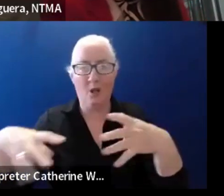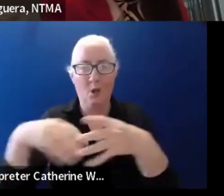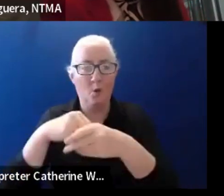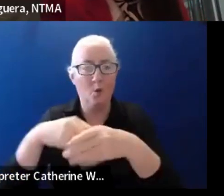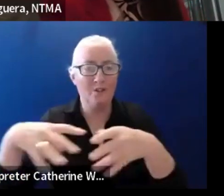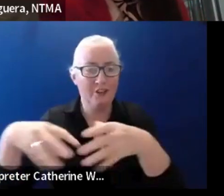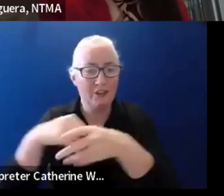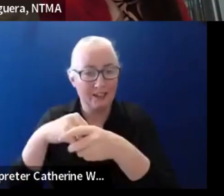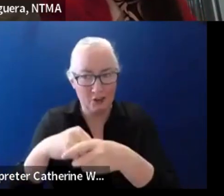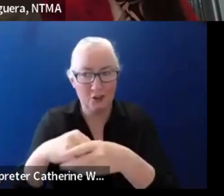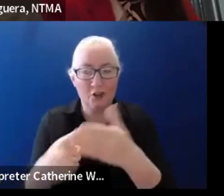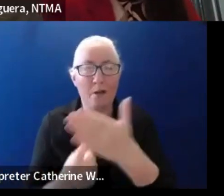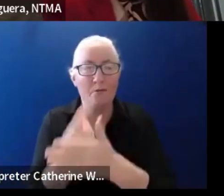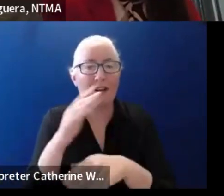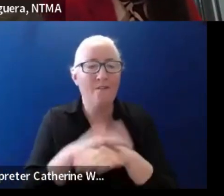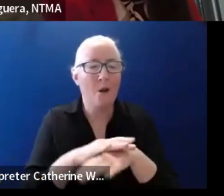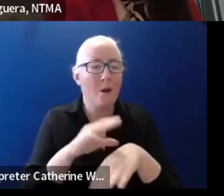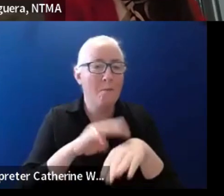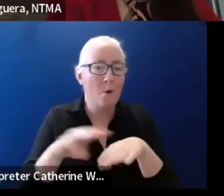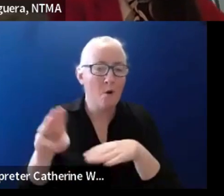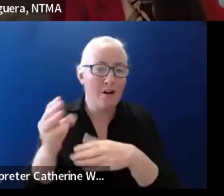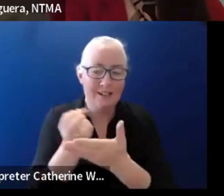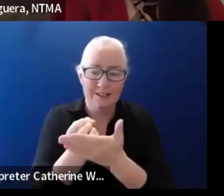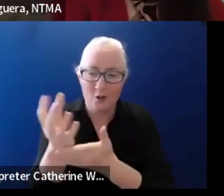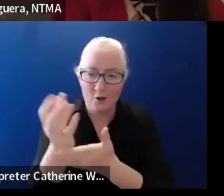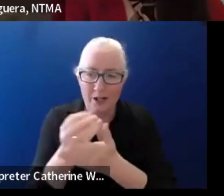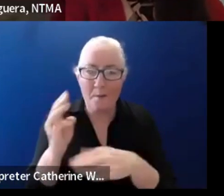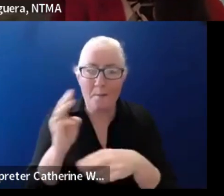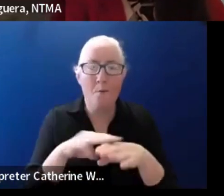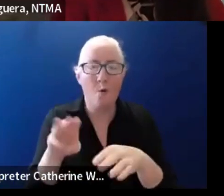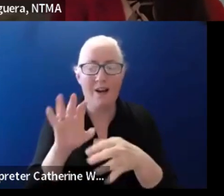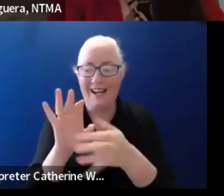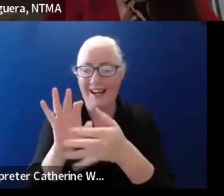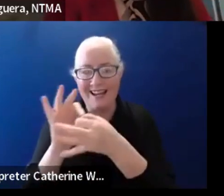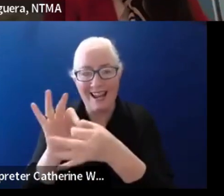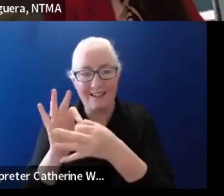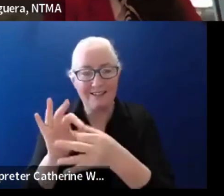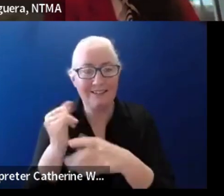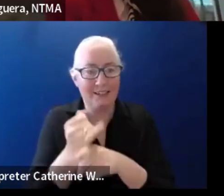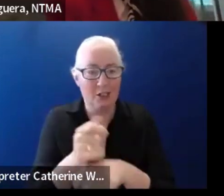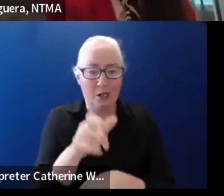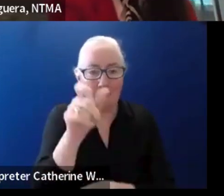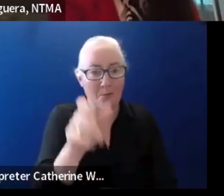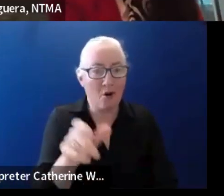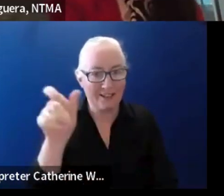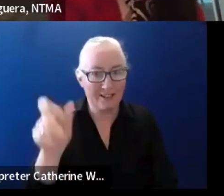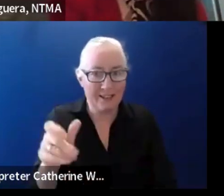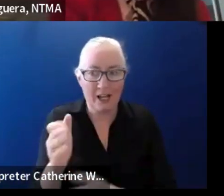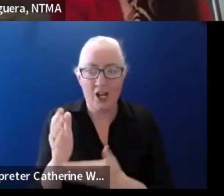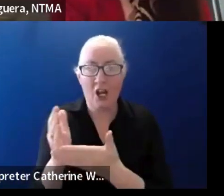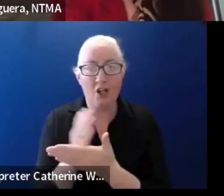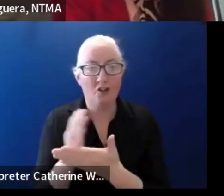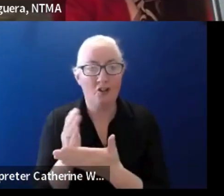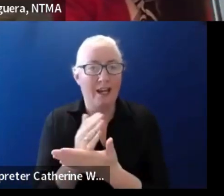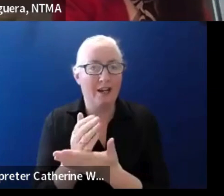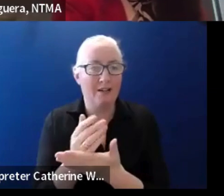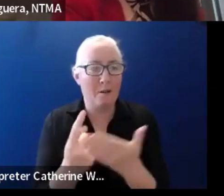it's an opportunity for more storytelling, more connecting in person, and shared convivial